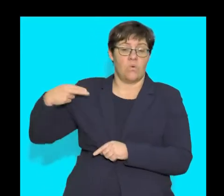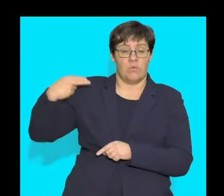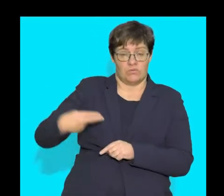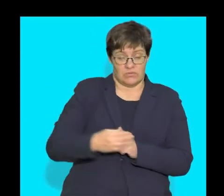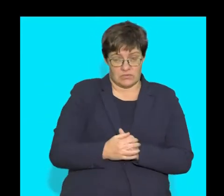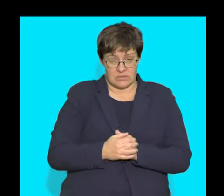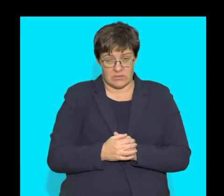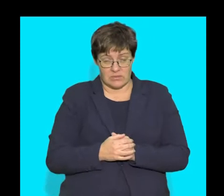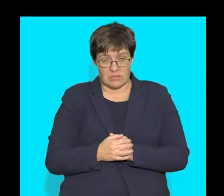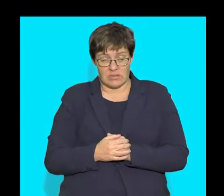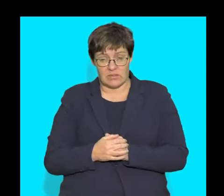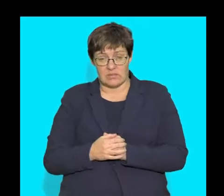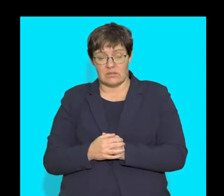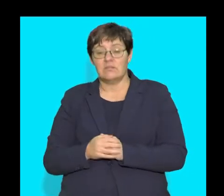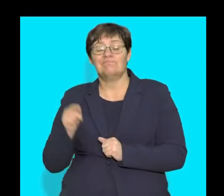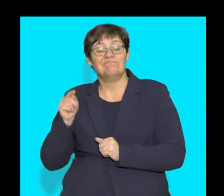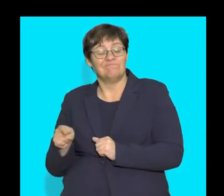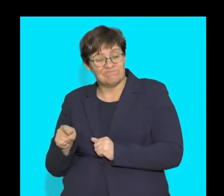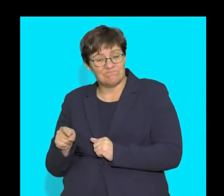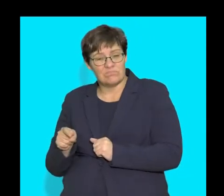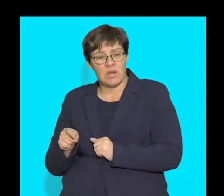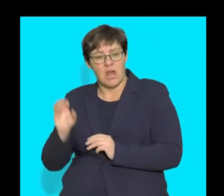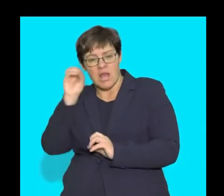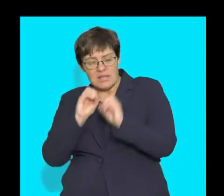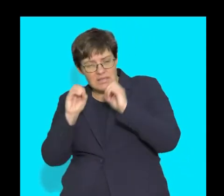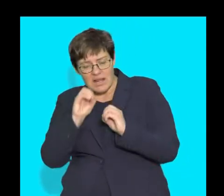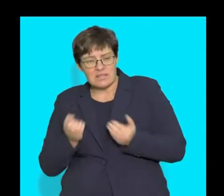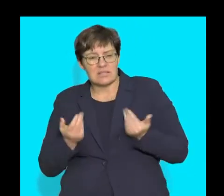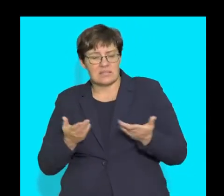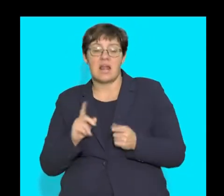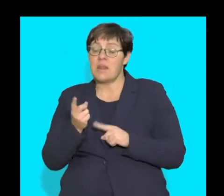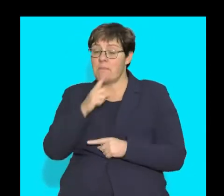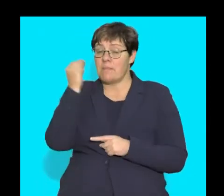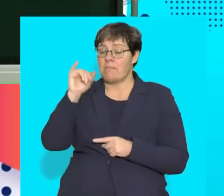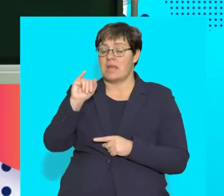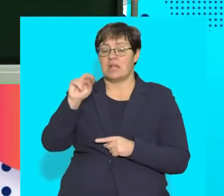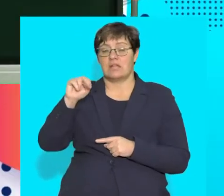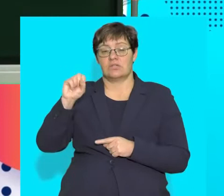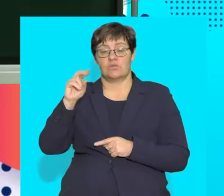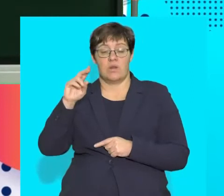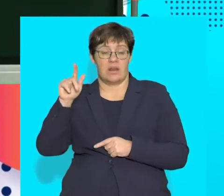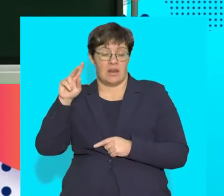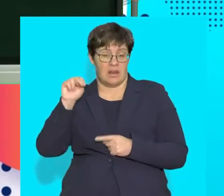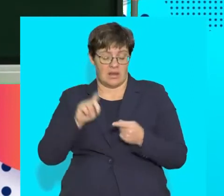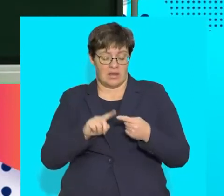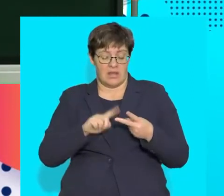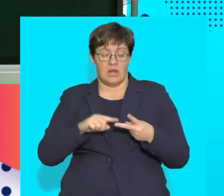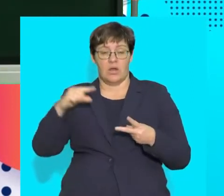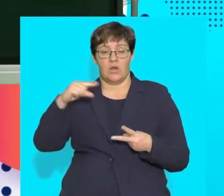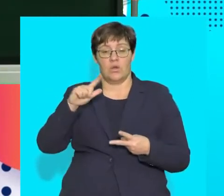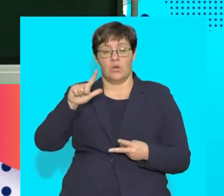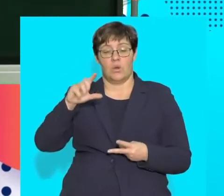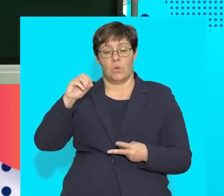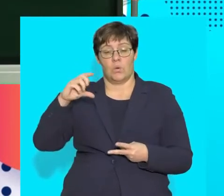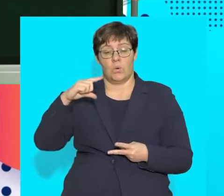hormones, and so this organ has cells that produce hormones such as insulin and glucagon, and